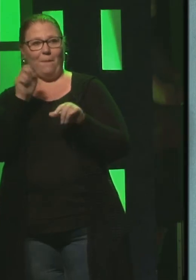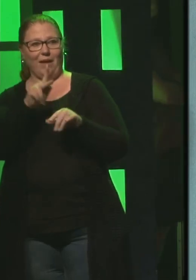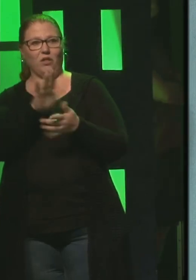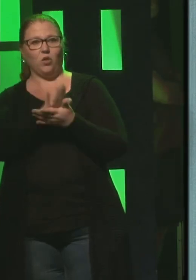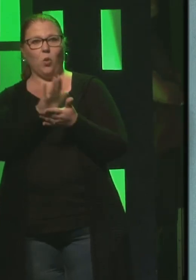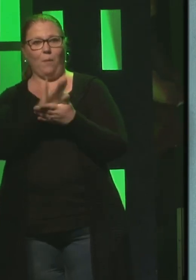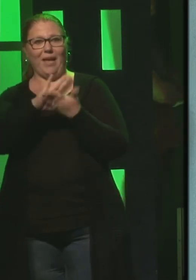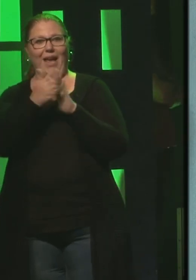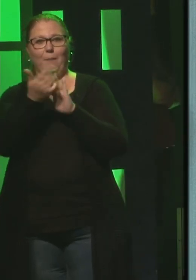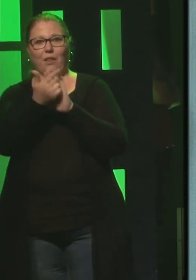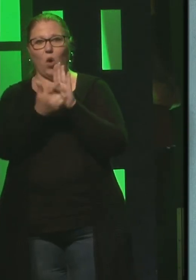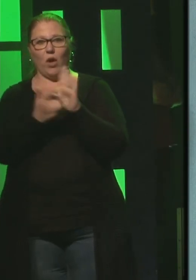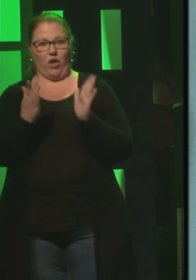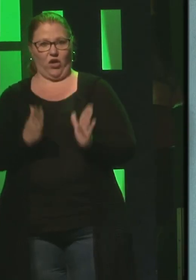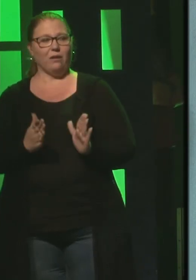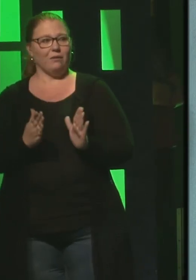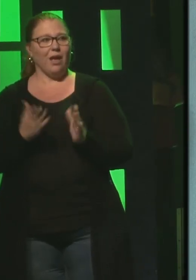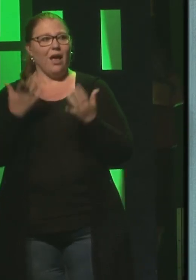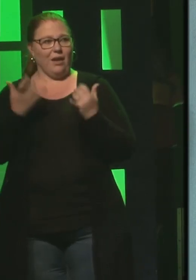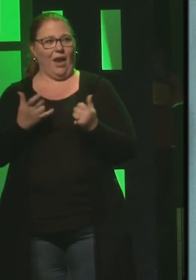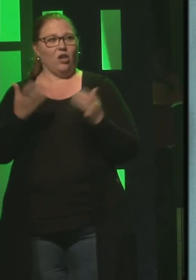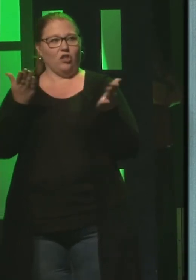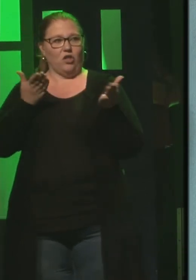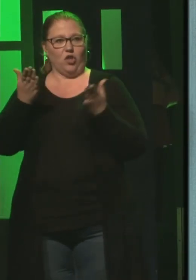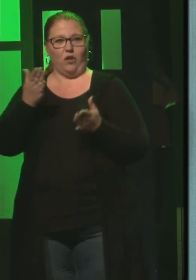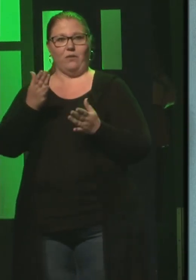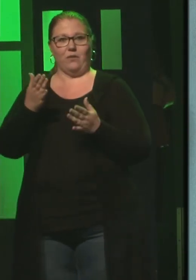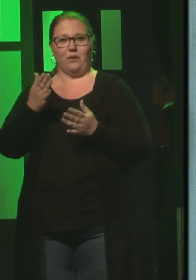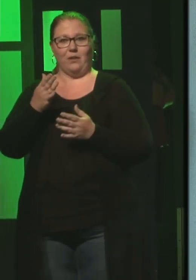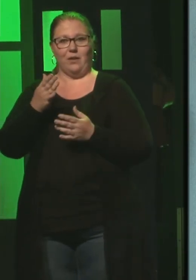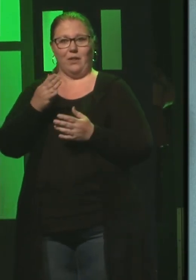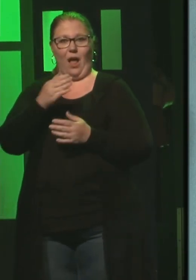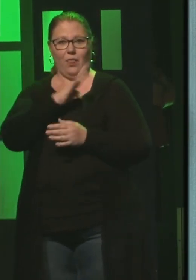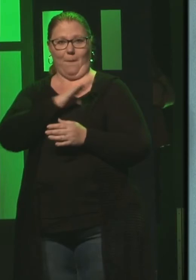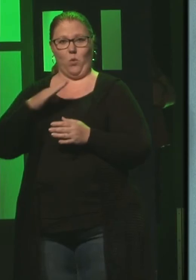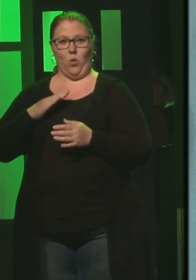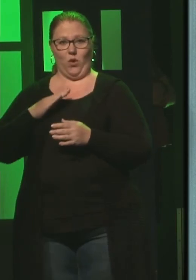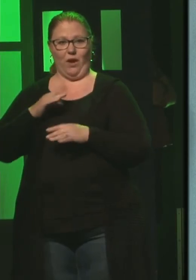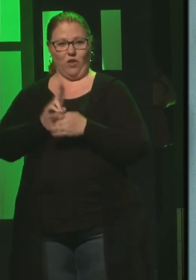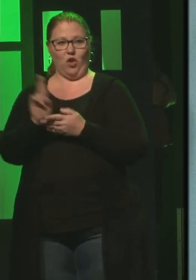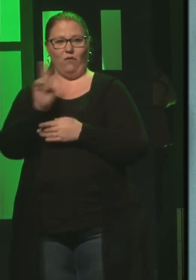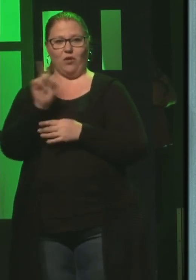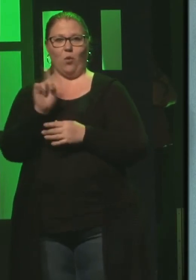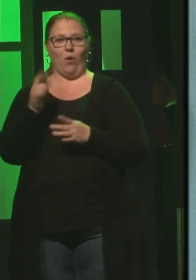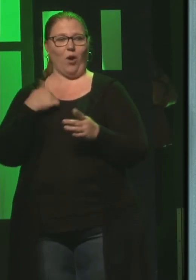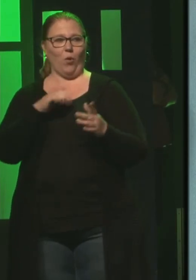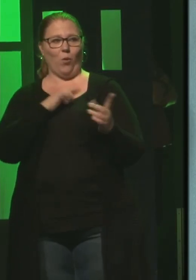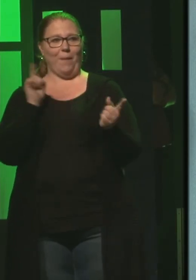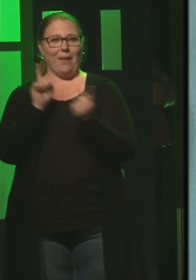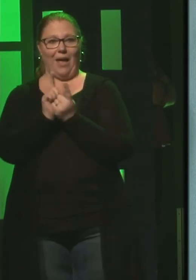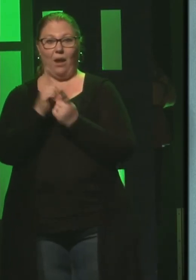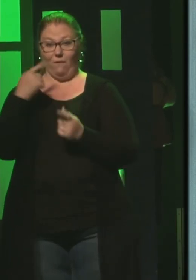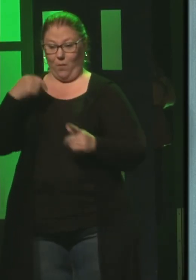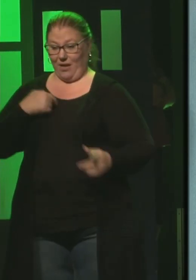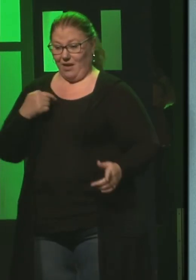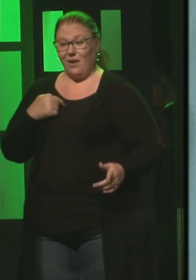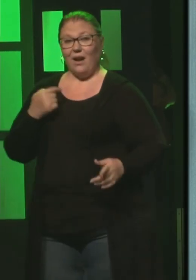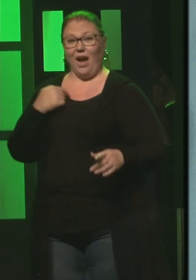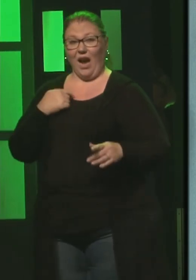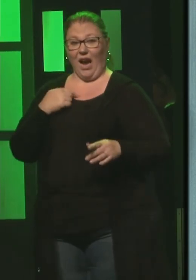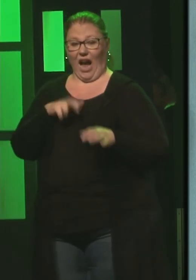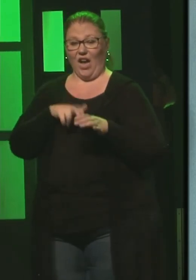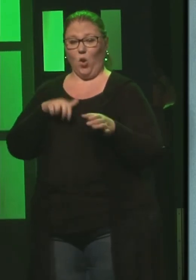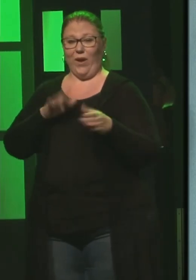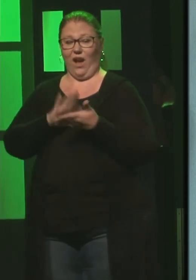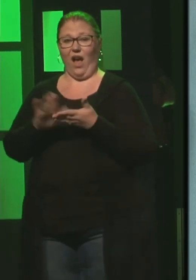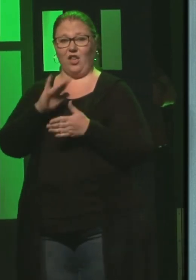elder law attorney. She now serves on the trustee board of North Park University, where we met. For me, I dropped out of college